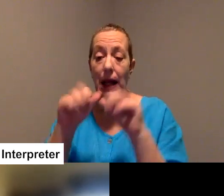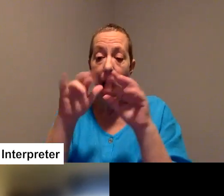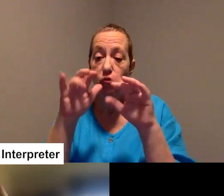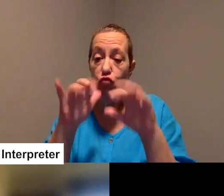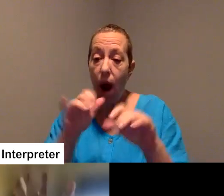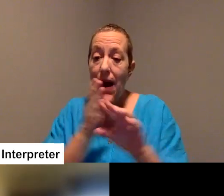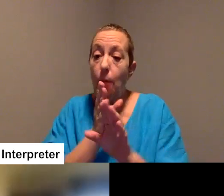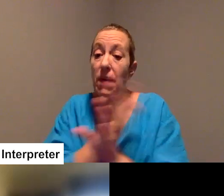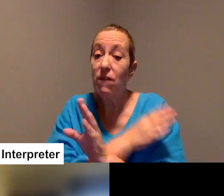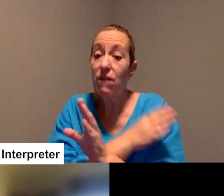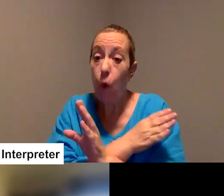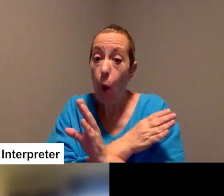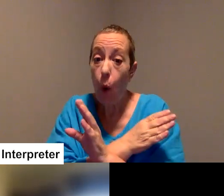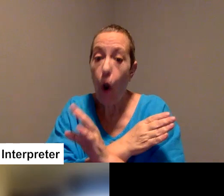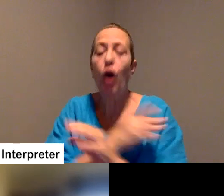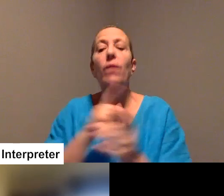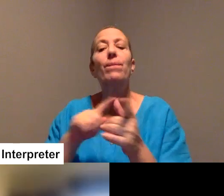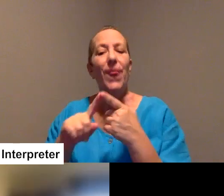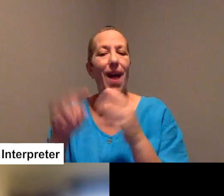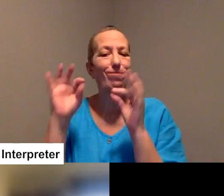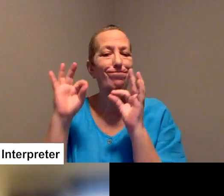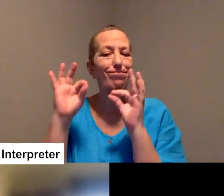I feel that it is a good encounter.